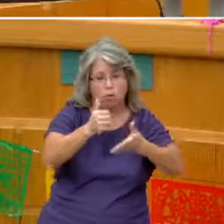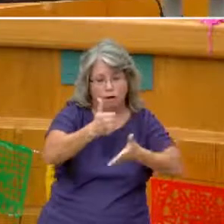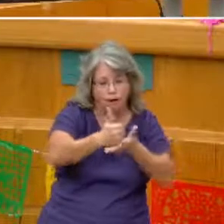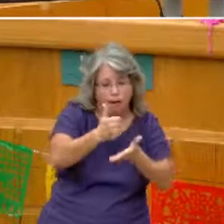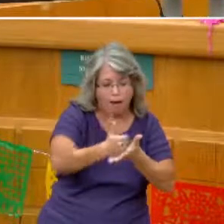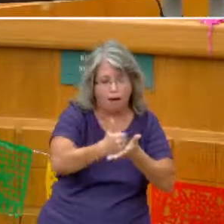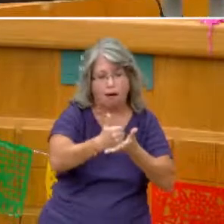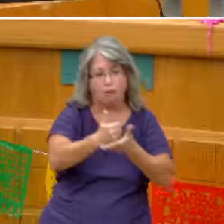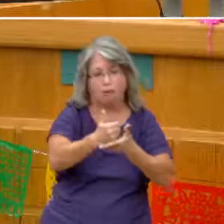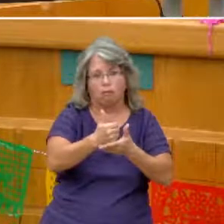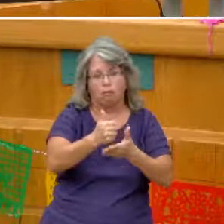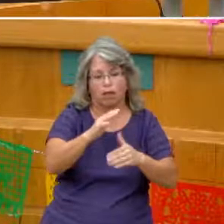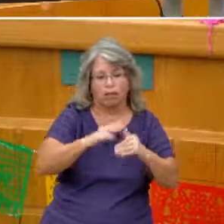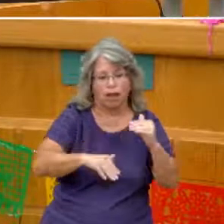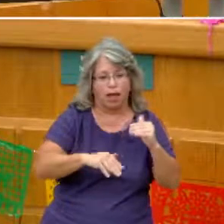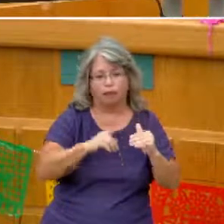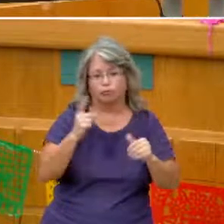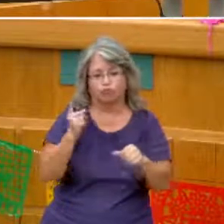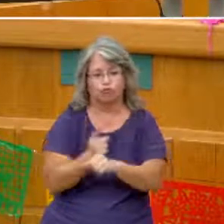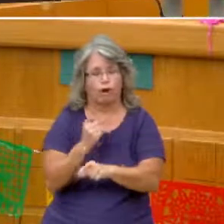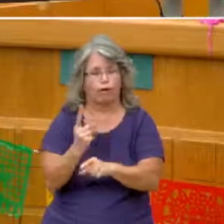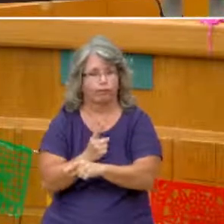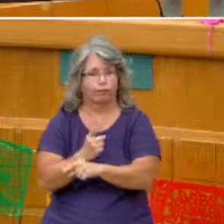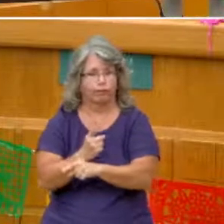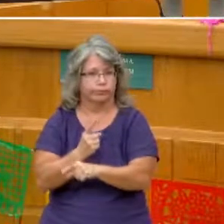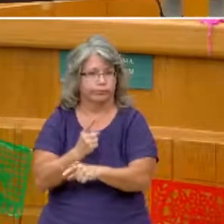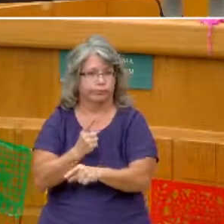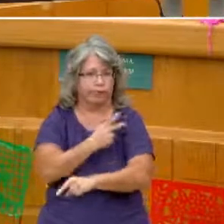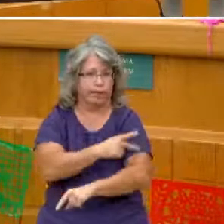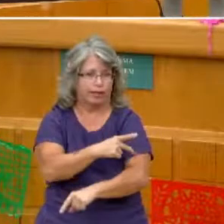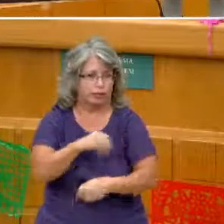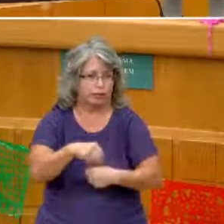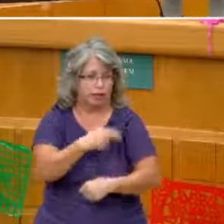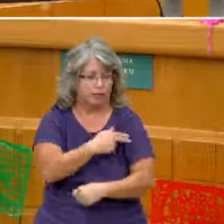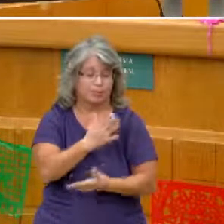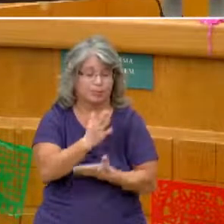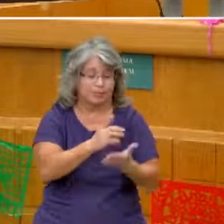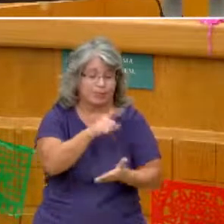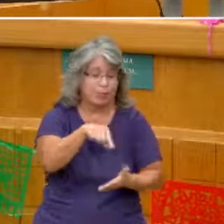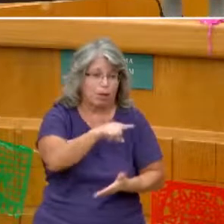so some of these individuals are also on ventilators.